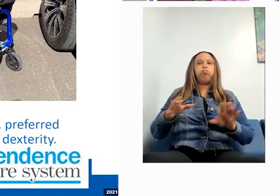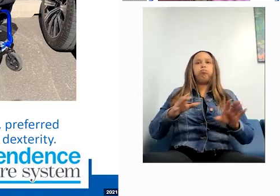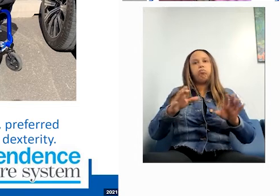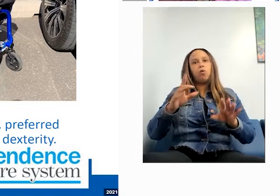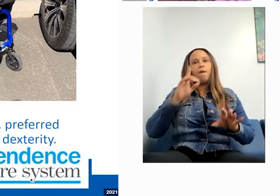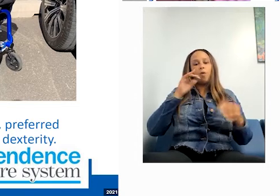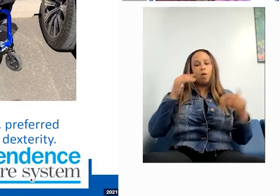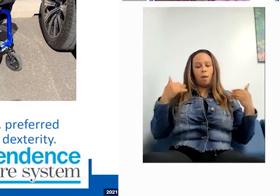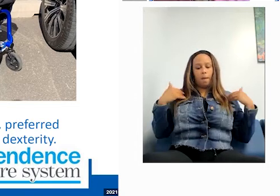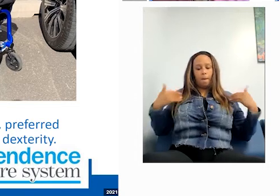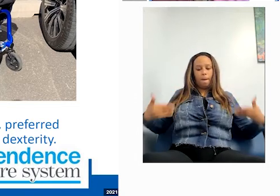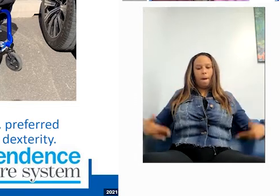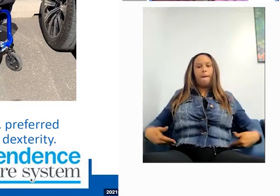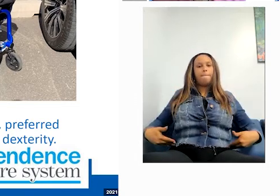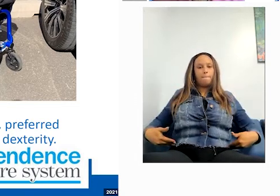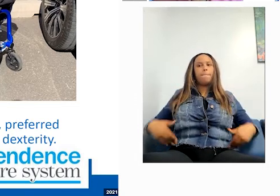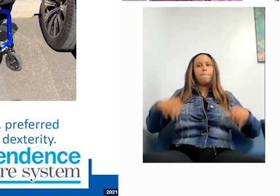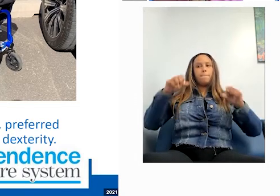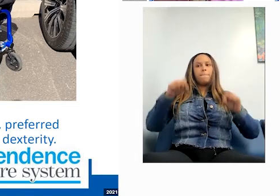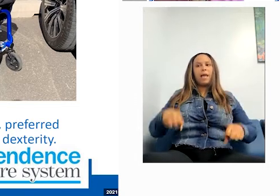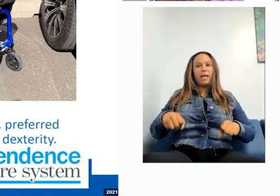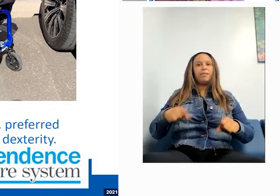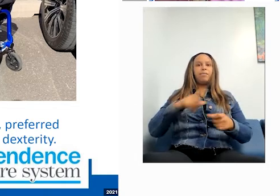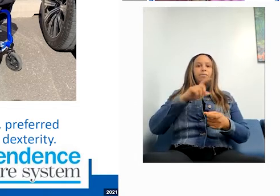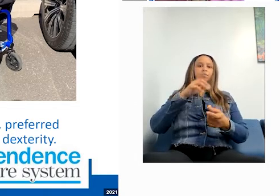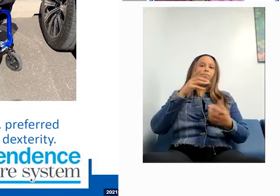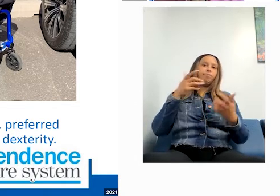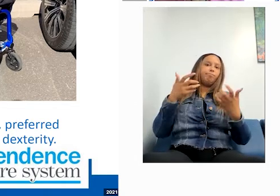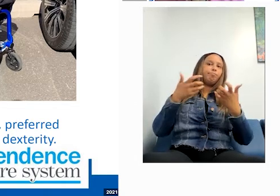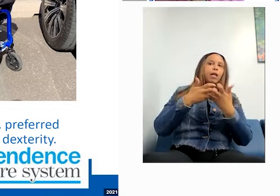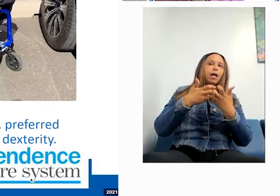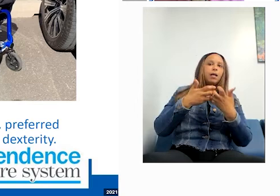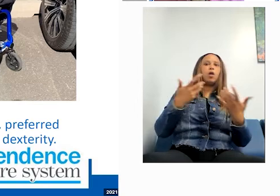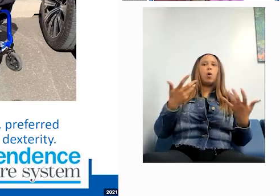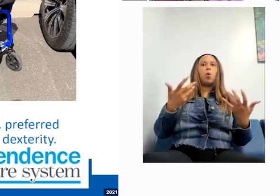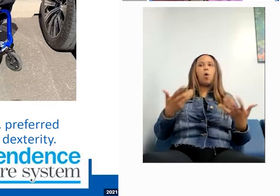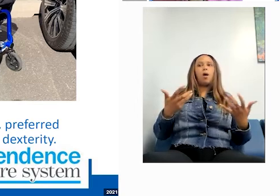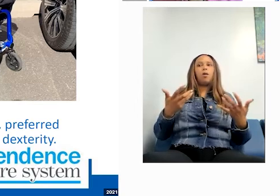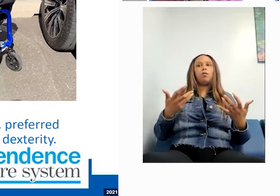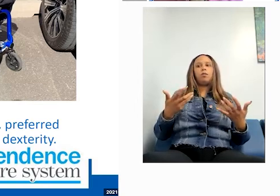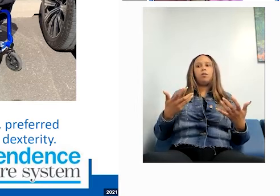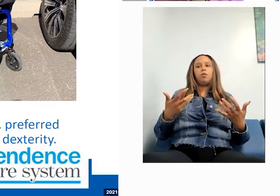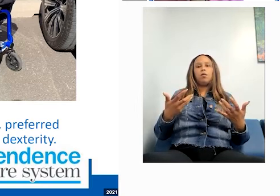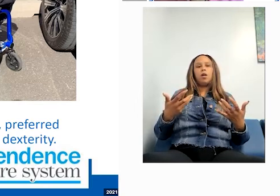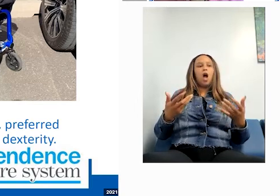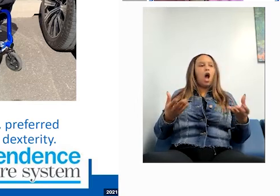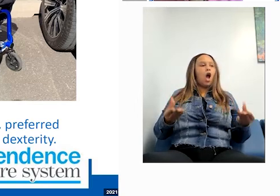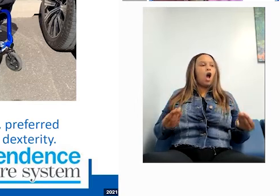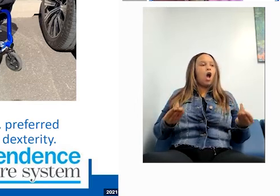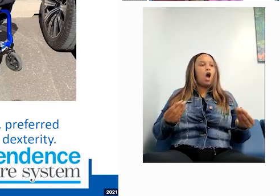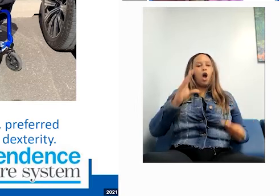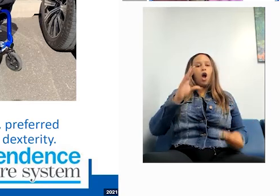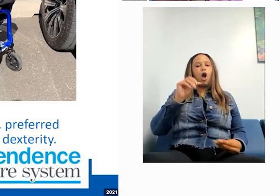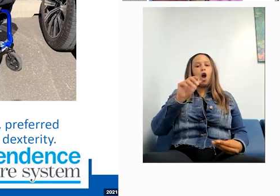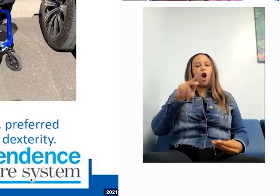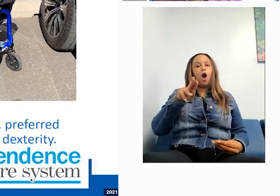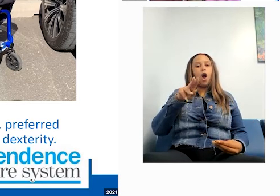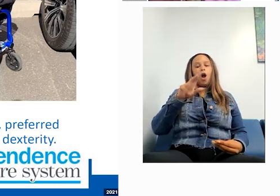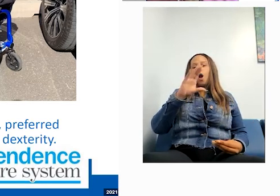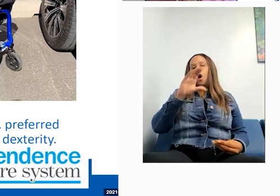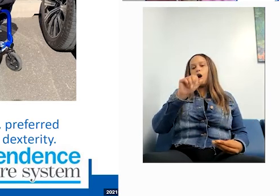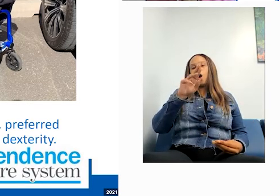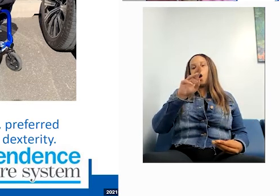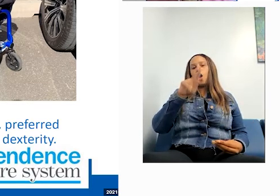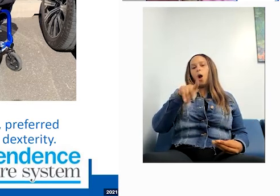trying to negotiate, particularly a carpeted area, or going up and down, going up hills in